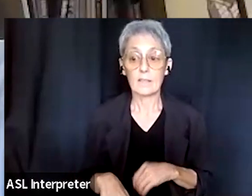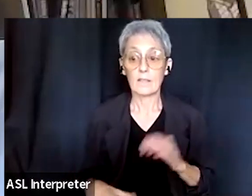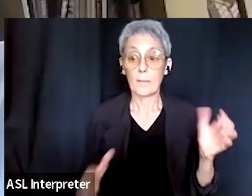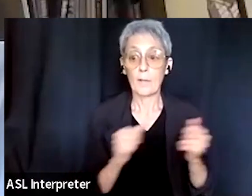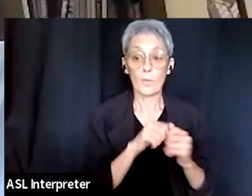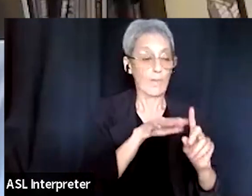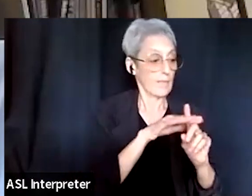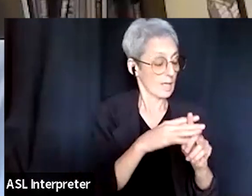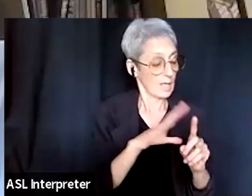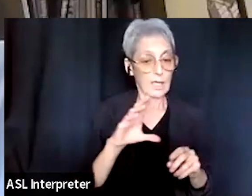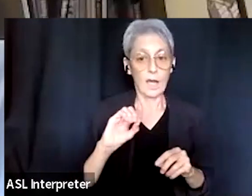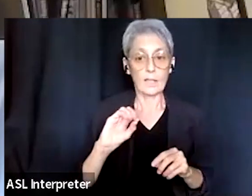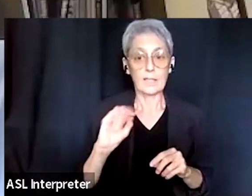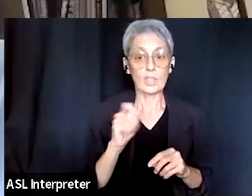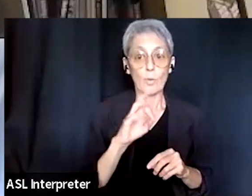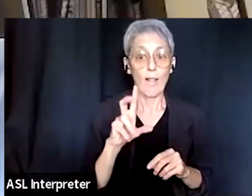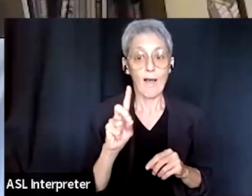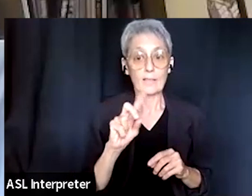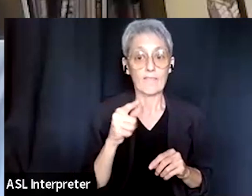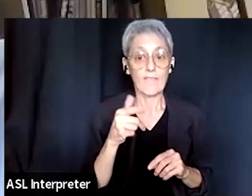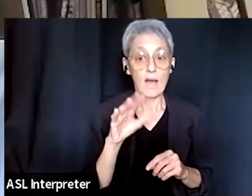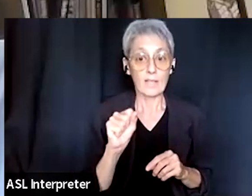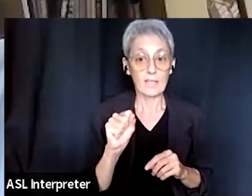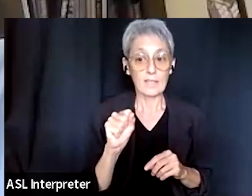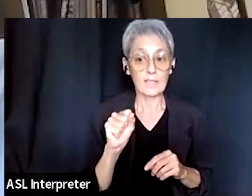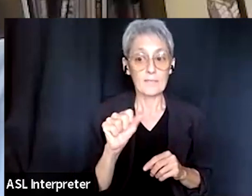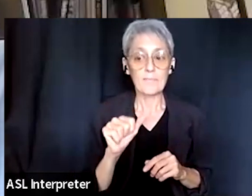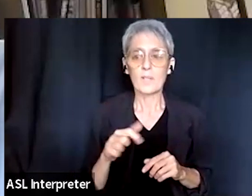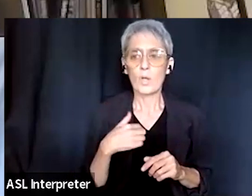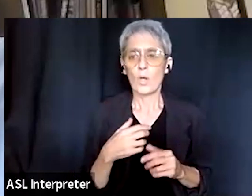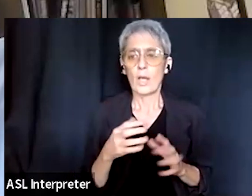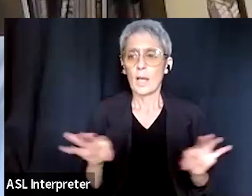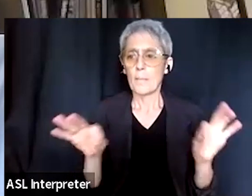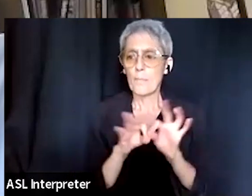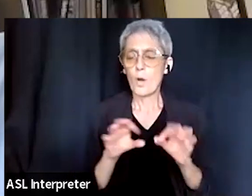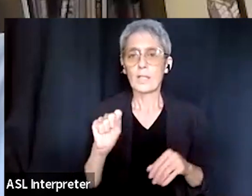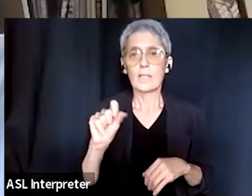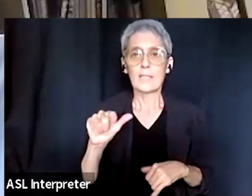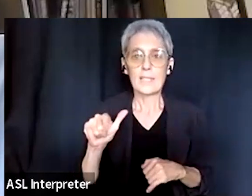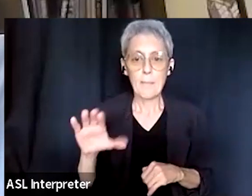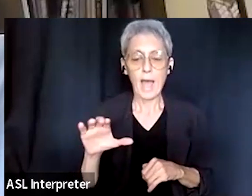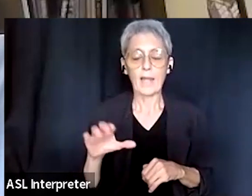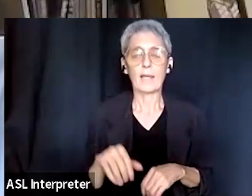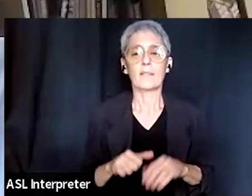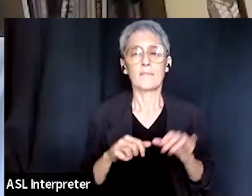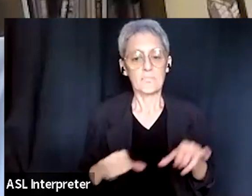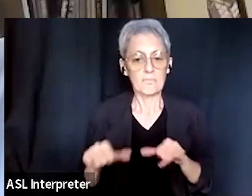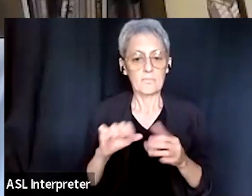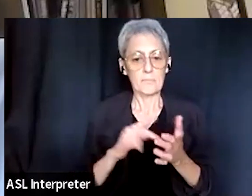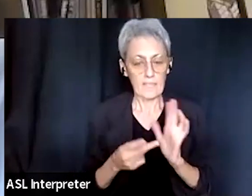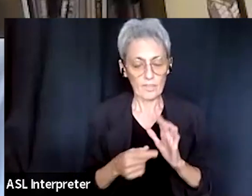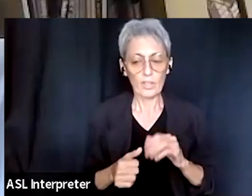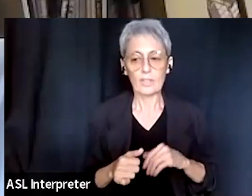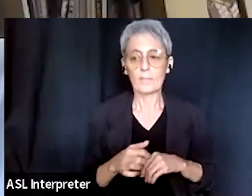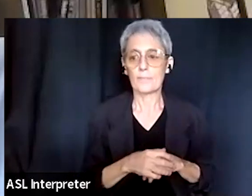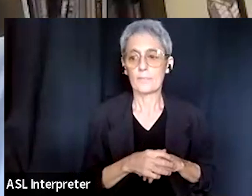we care is that what you do is systematic and meaningful and driving towards the end all goal of students who can and want